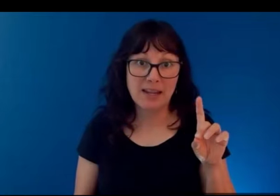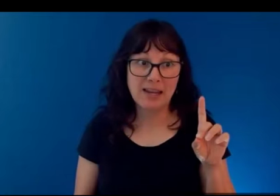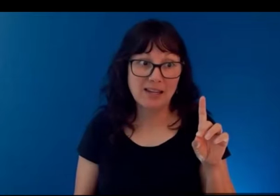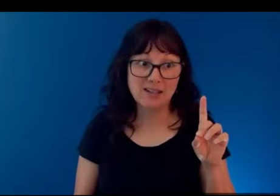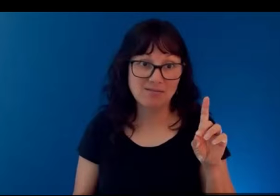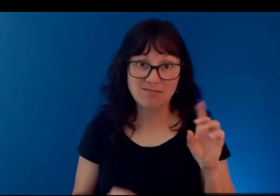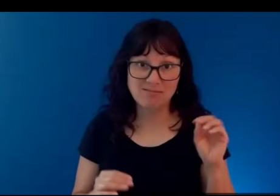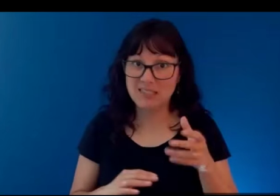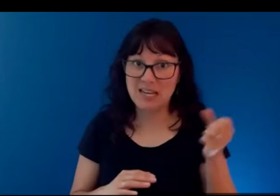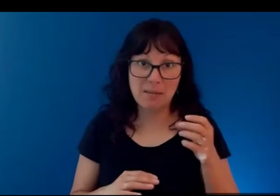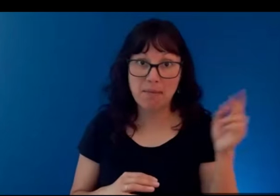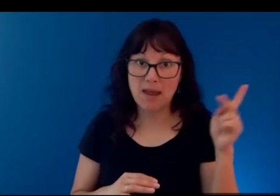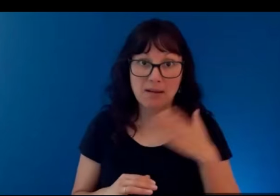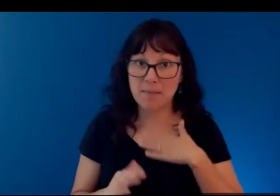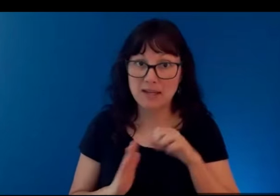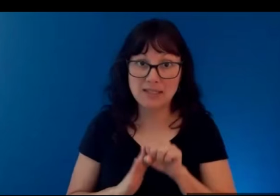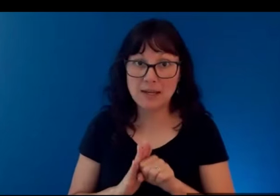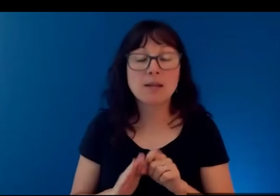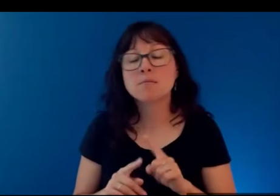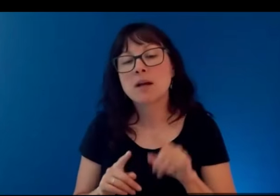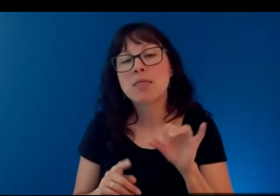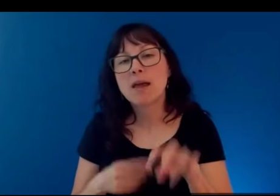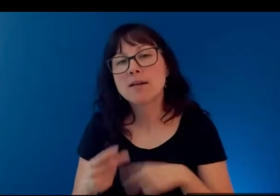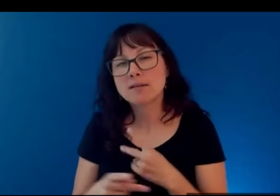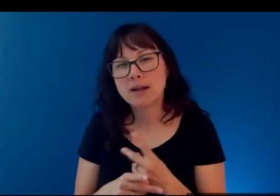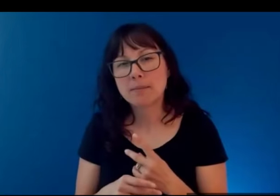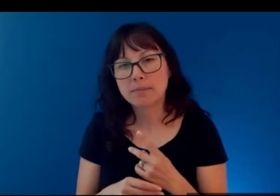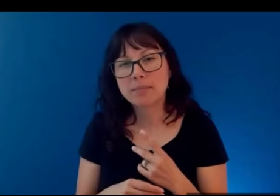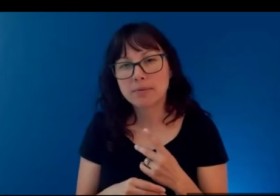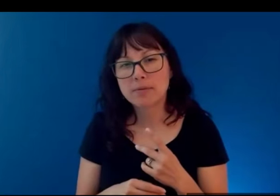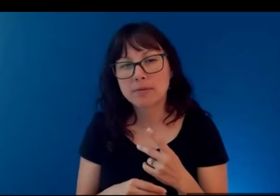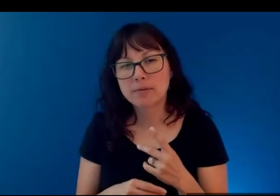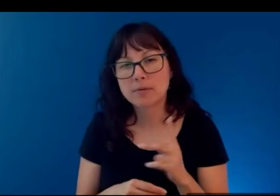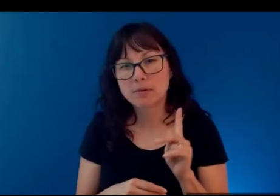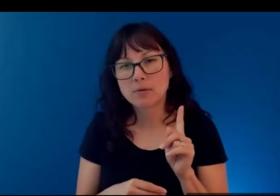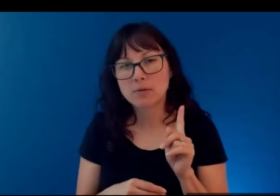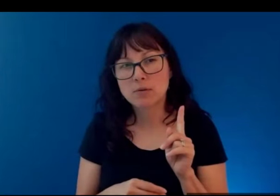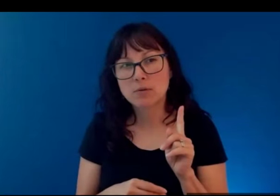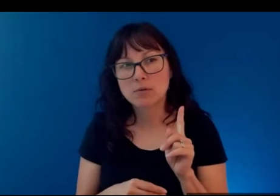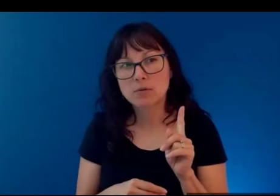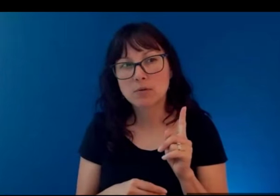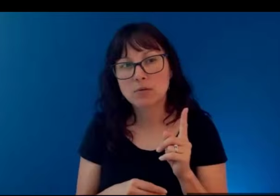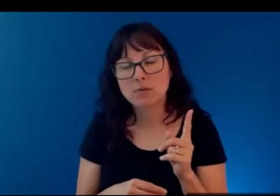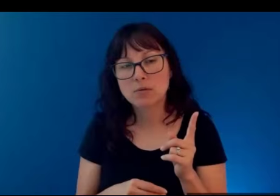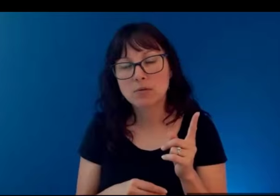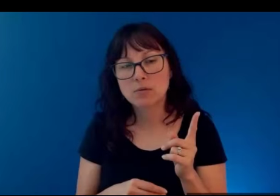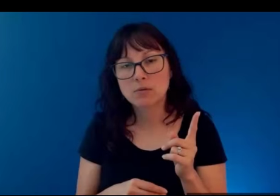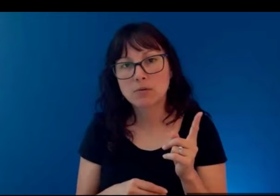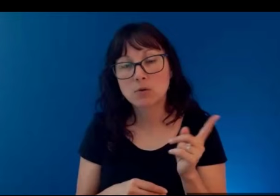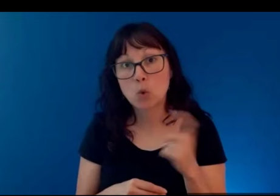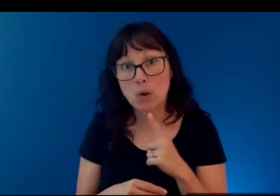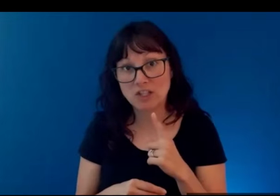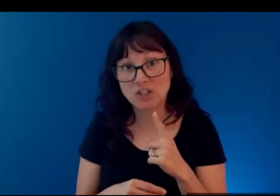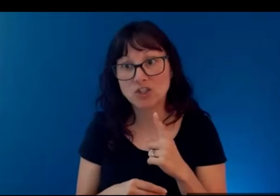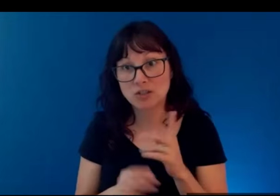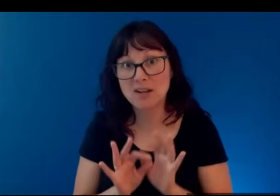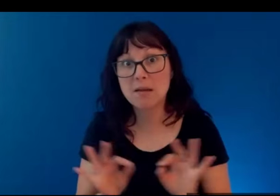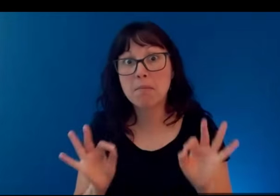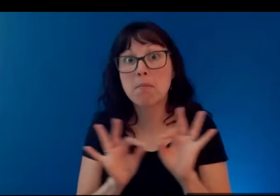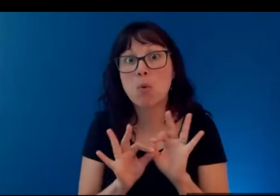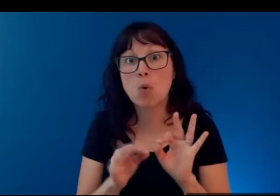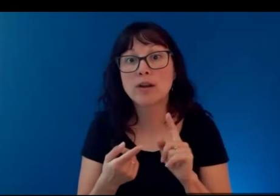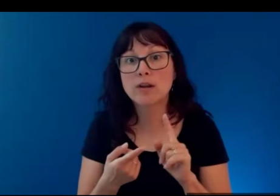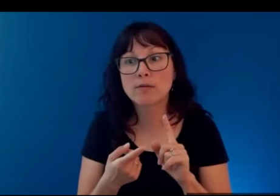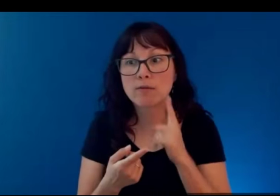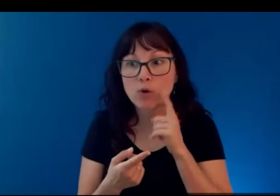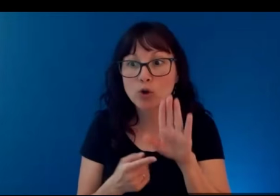in my state. But those are the types of questions to ask when you're looking at setting up an ABLE account in a